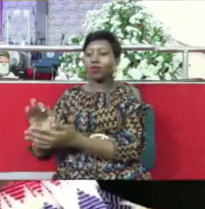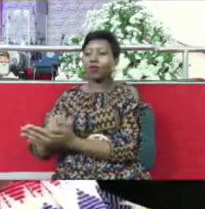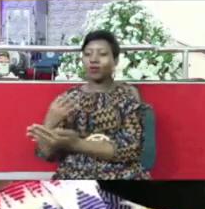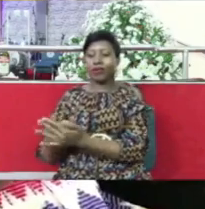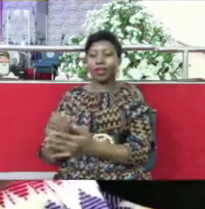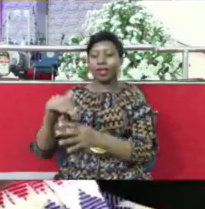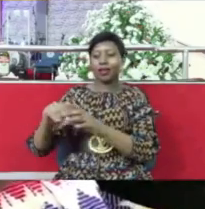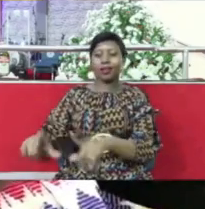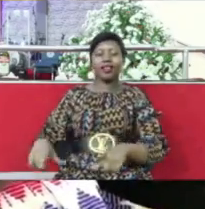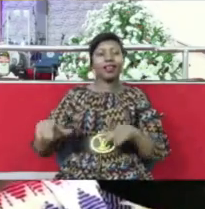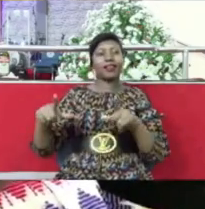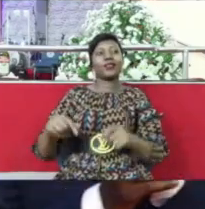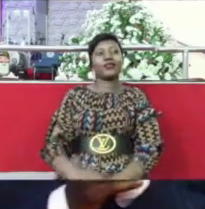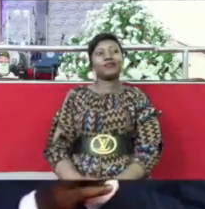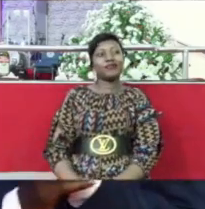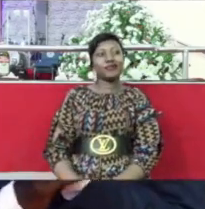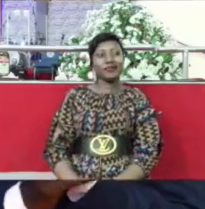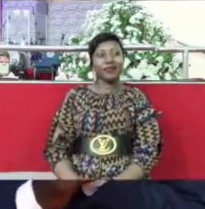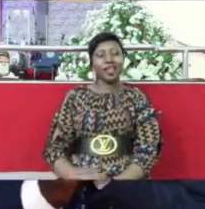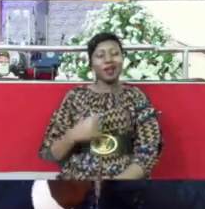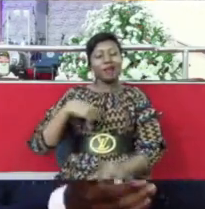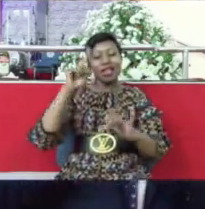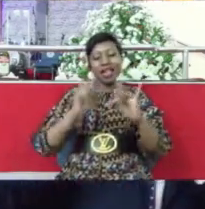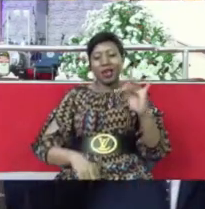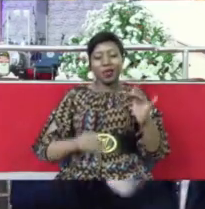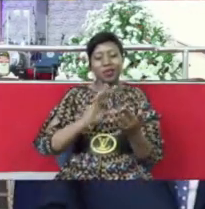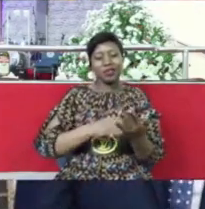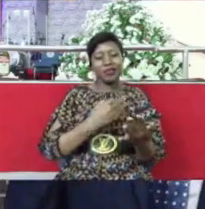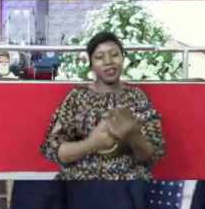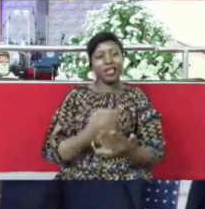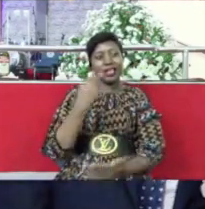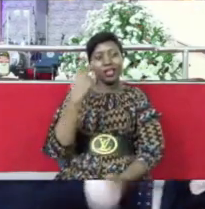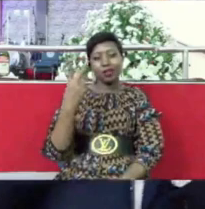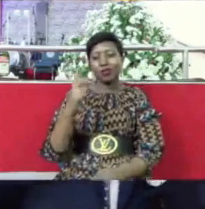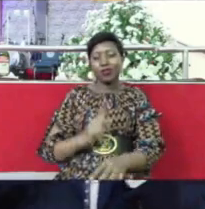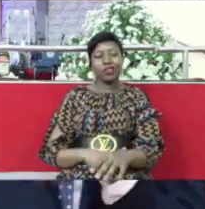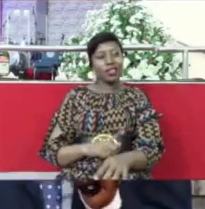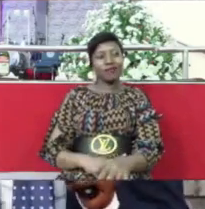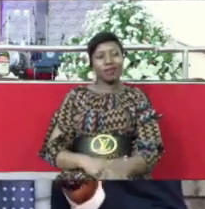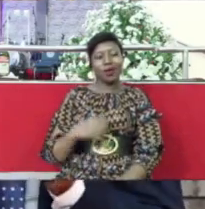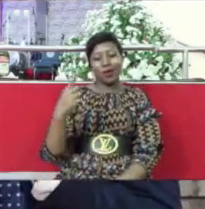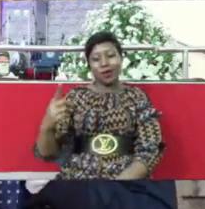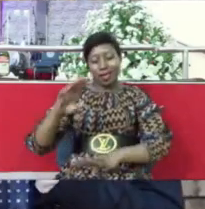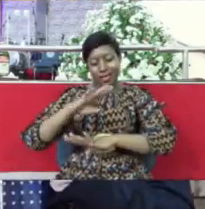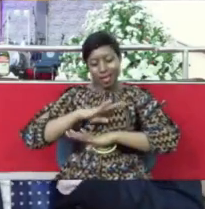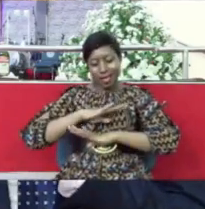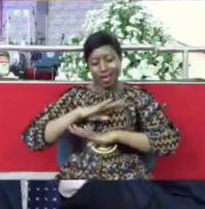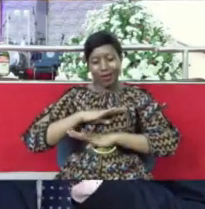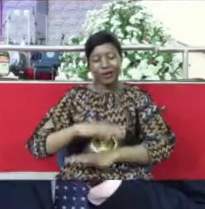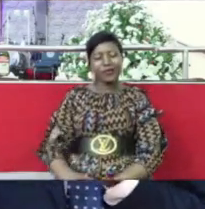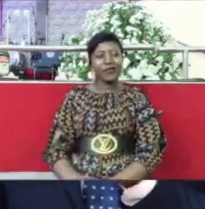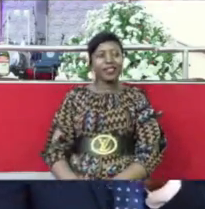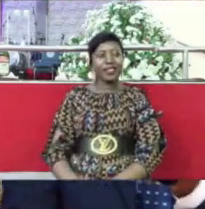ujumbe. Ikekuwa Mary, I cannot fail twice. Siwezi anguka madhomo. One is enough. Moja imetosha.